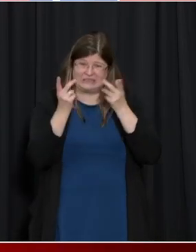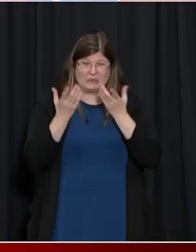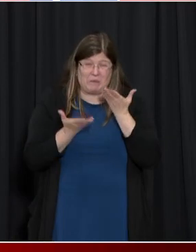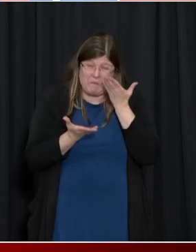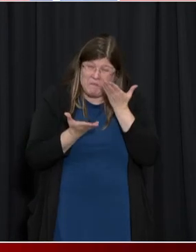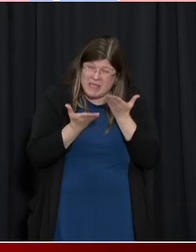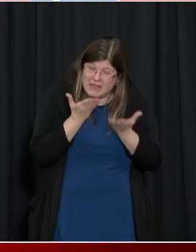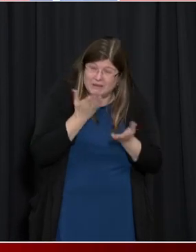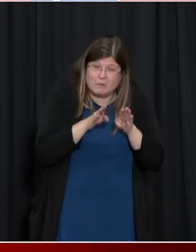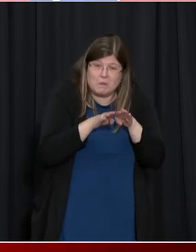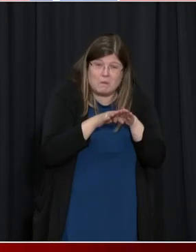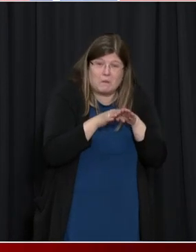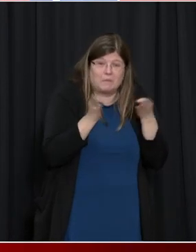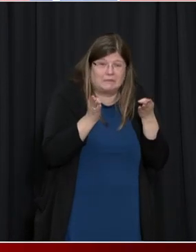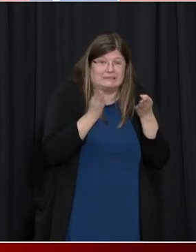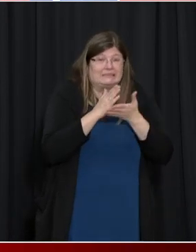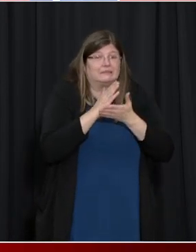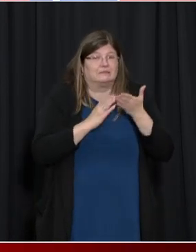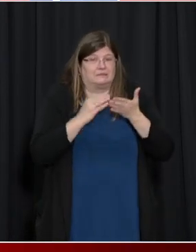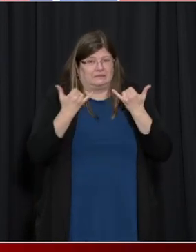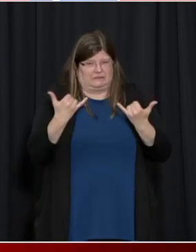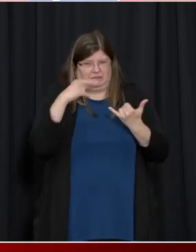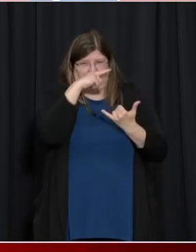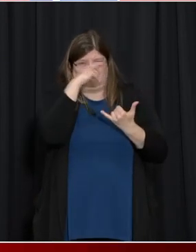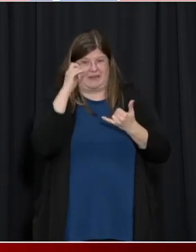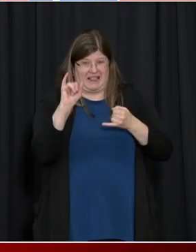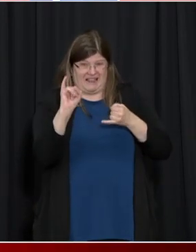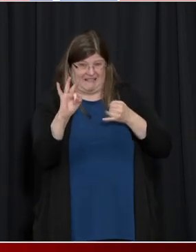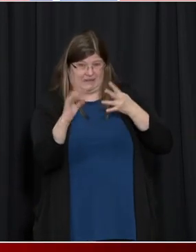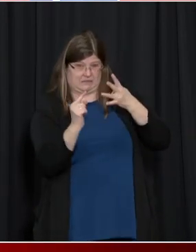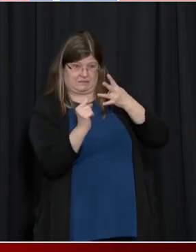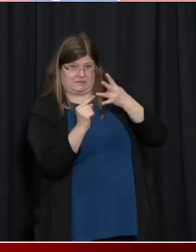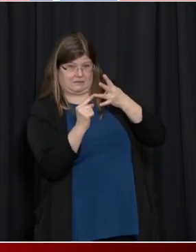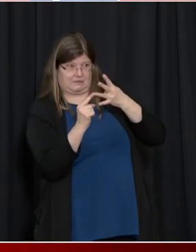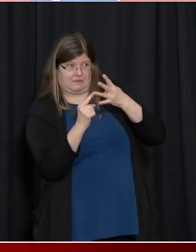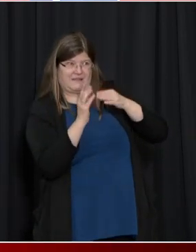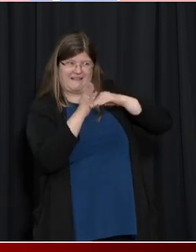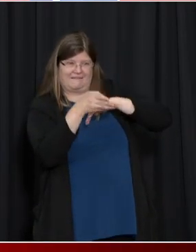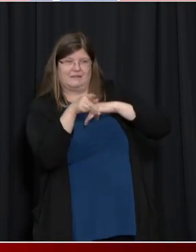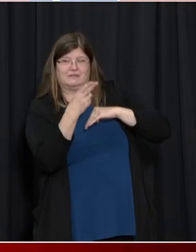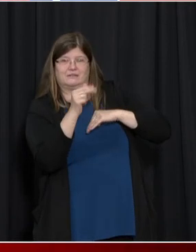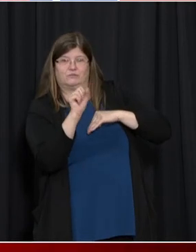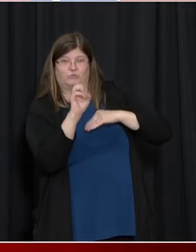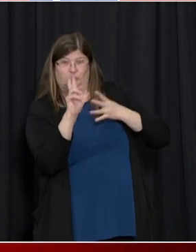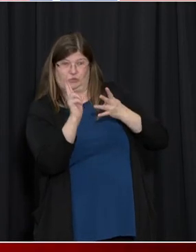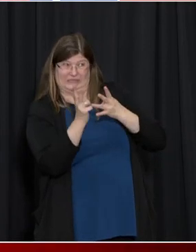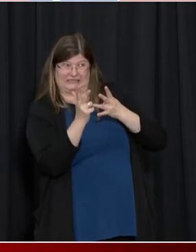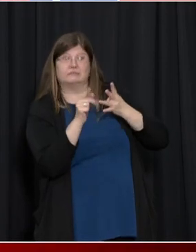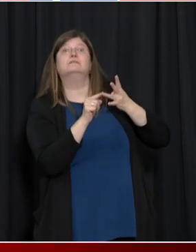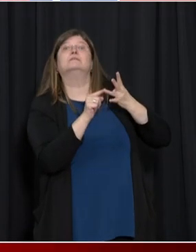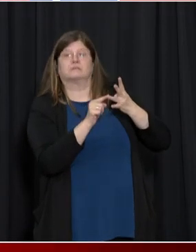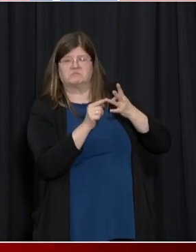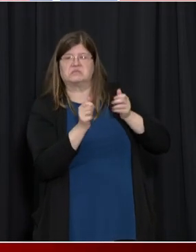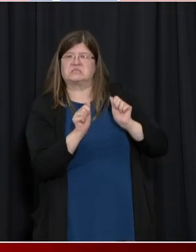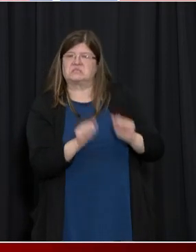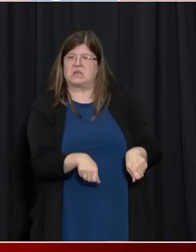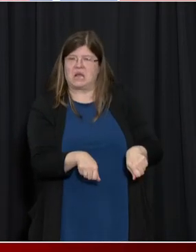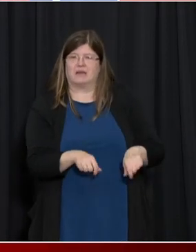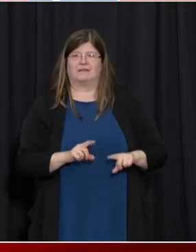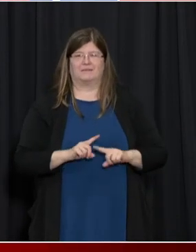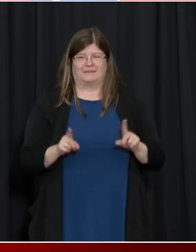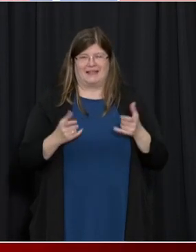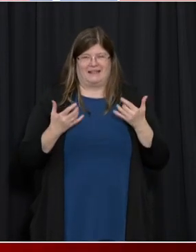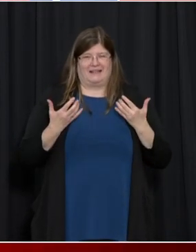we quickly get to phase 3, it would be possible. But we don't have a